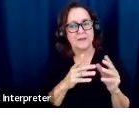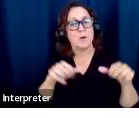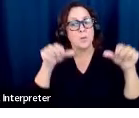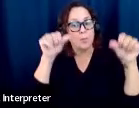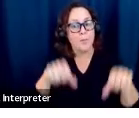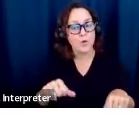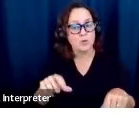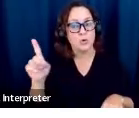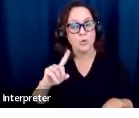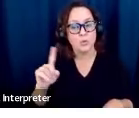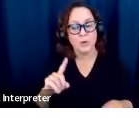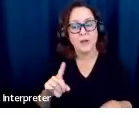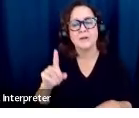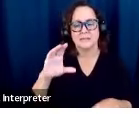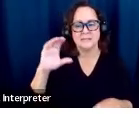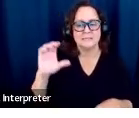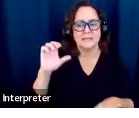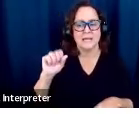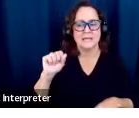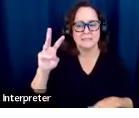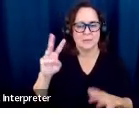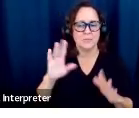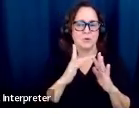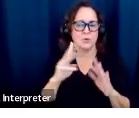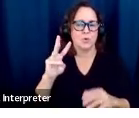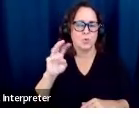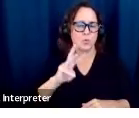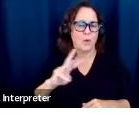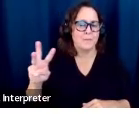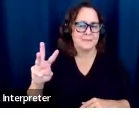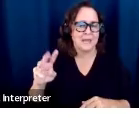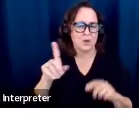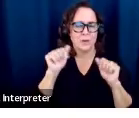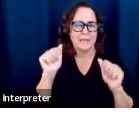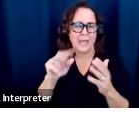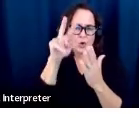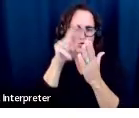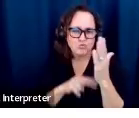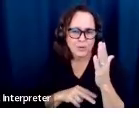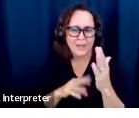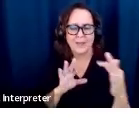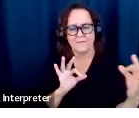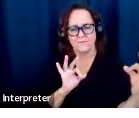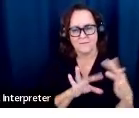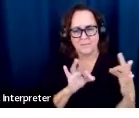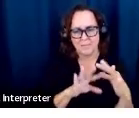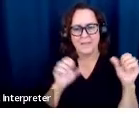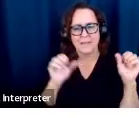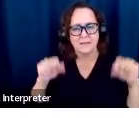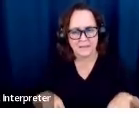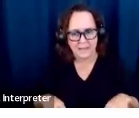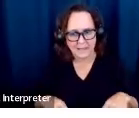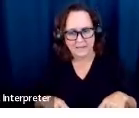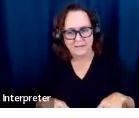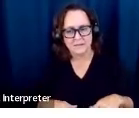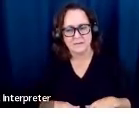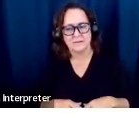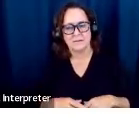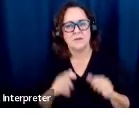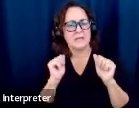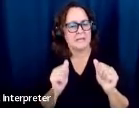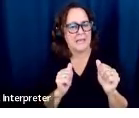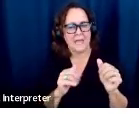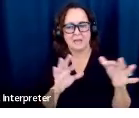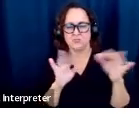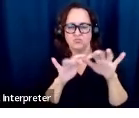the Kansas CSW website for folks to read and provide feedback on. There is a feedback form on the CSW website for you to leave any